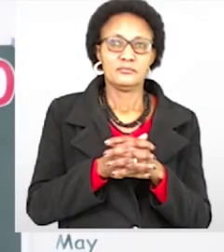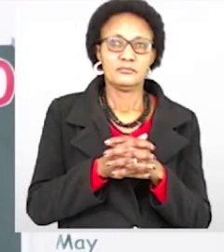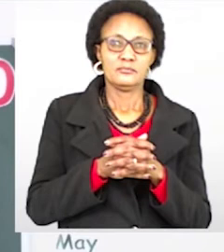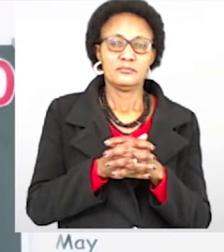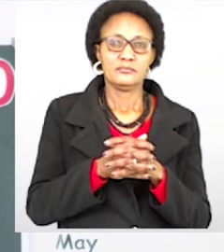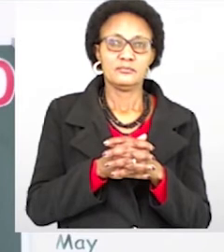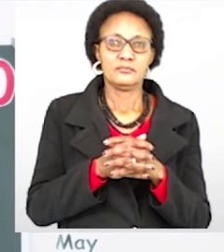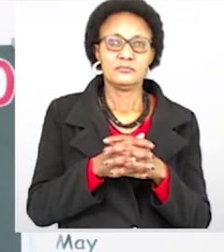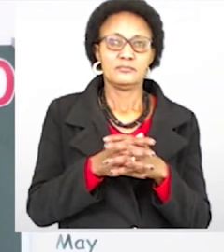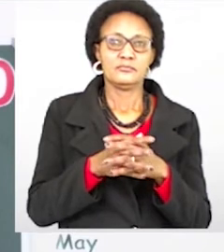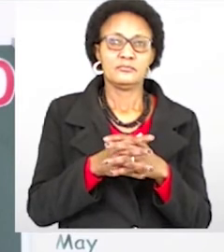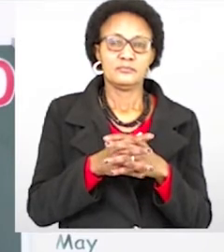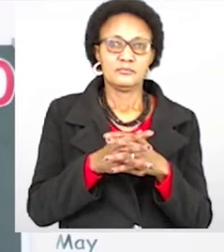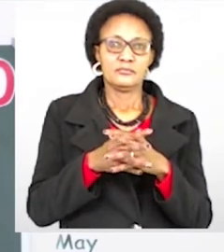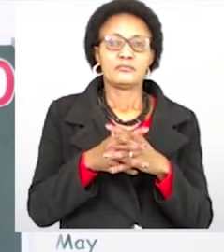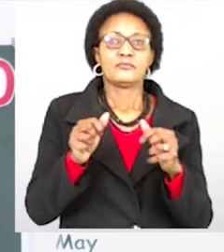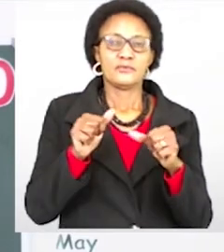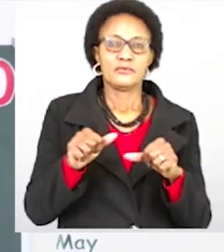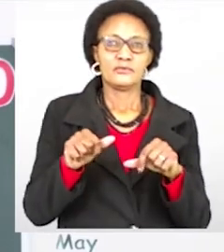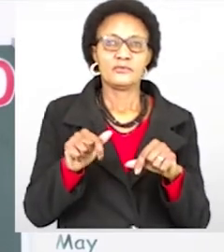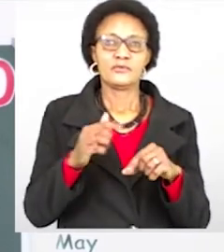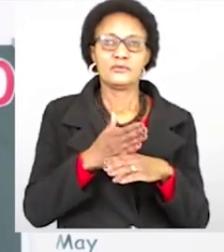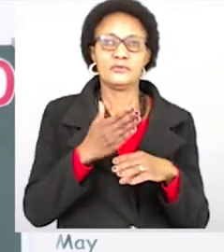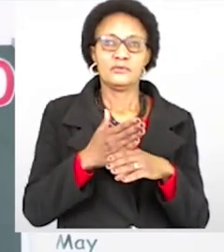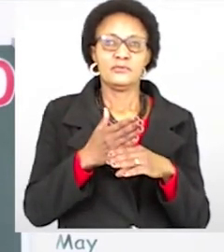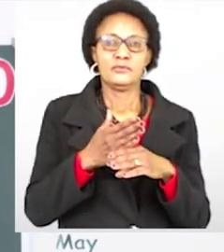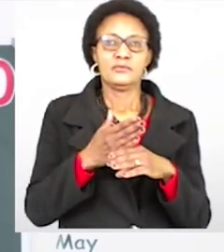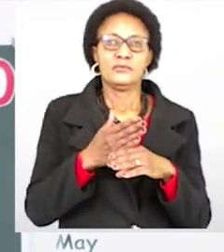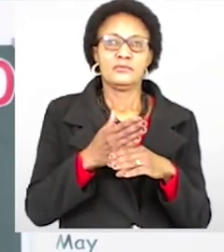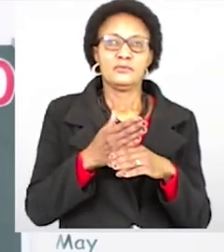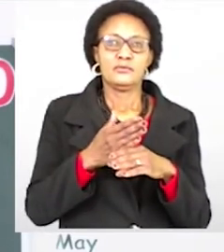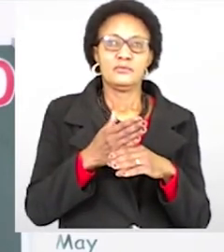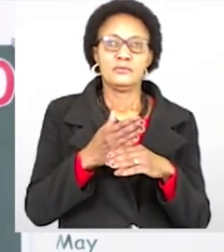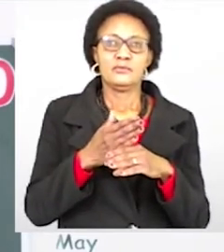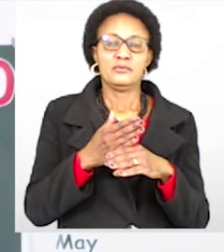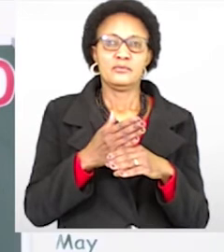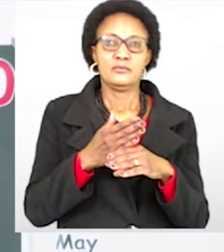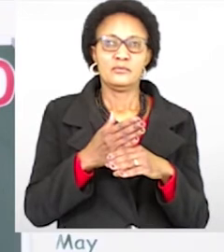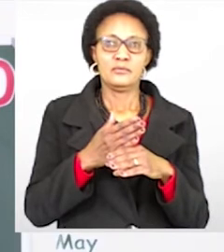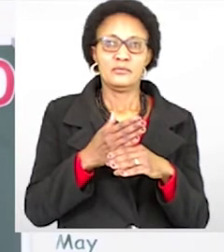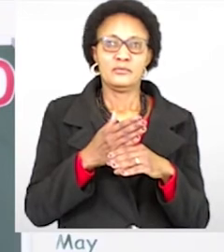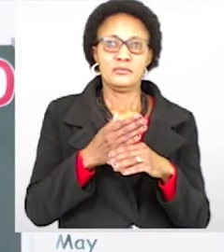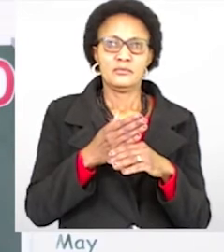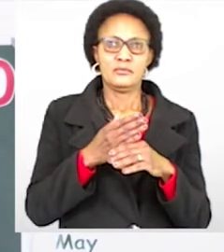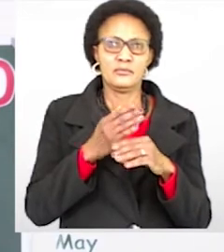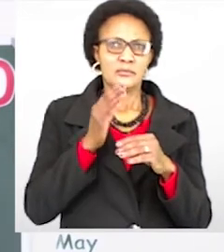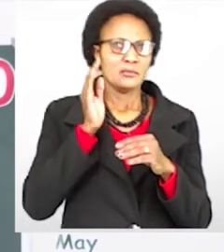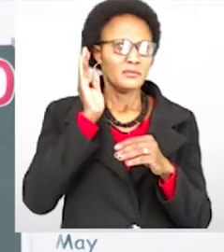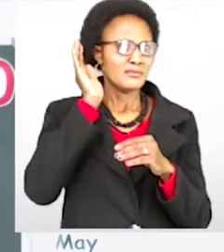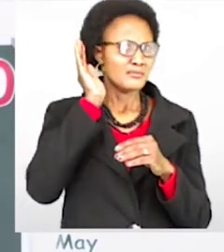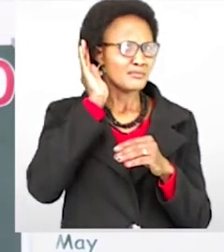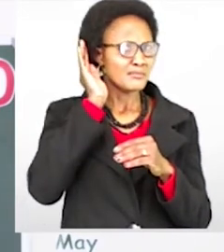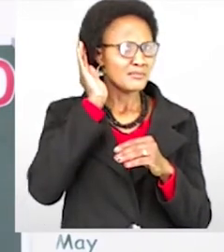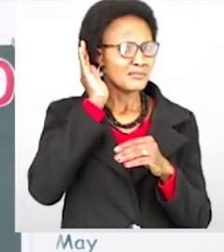For our first exercise today, before we get to the exercise, I want you to open your ears